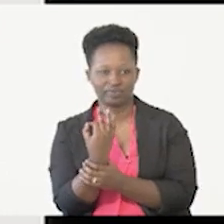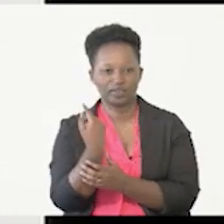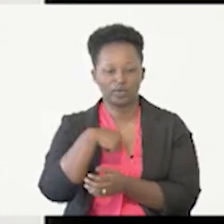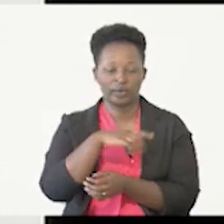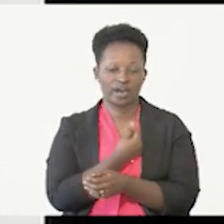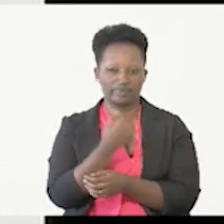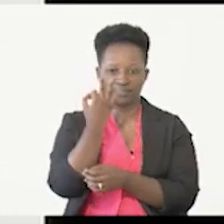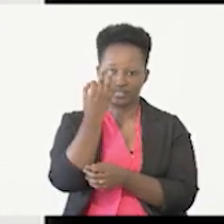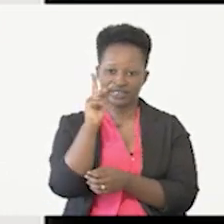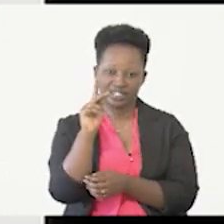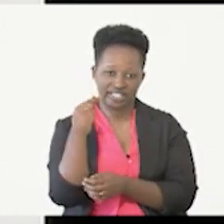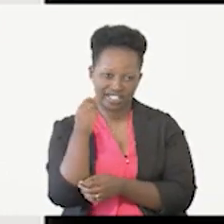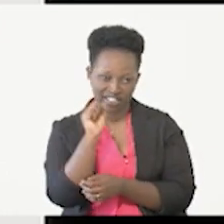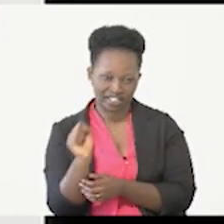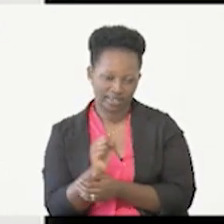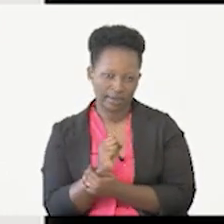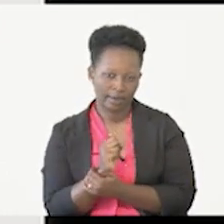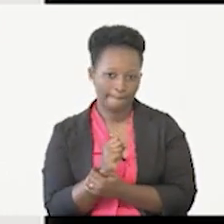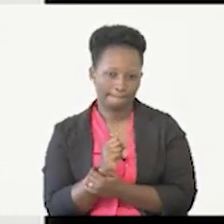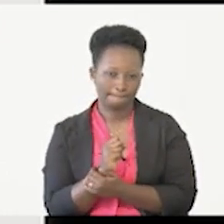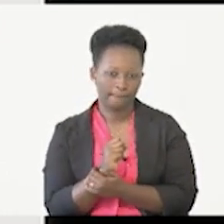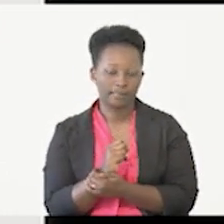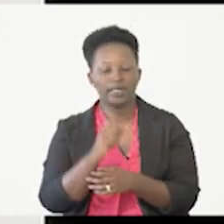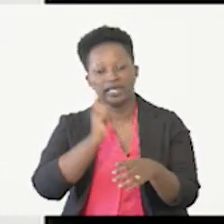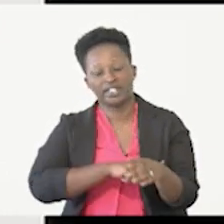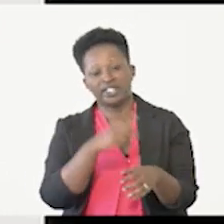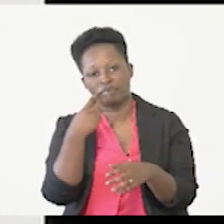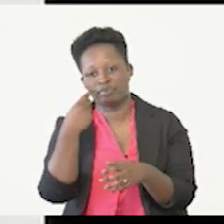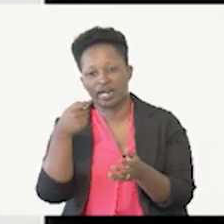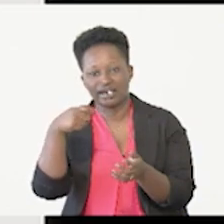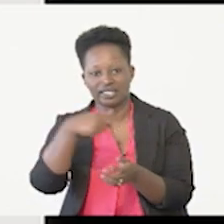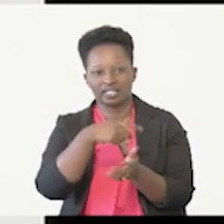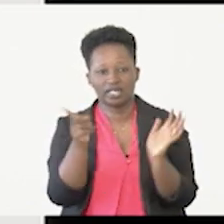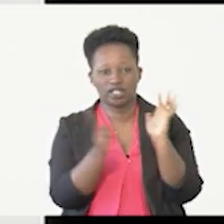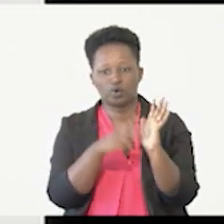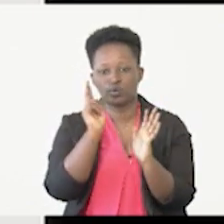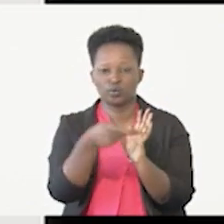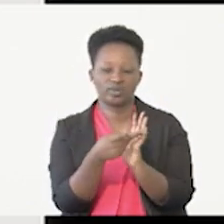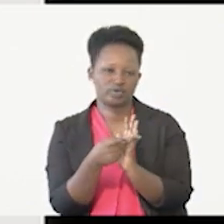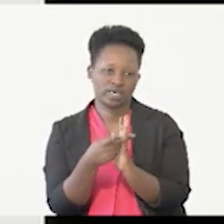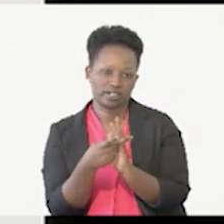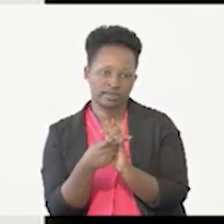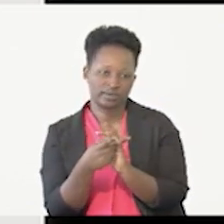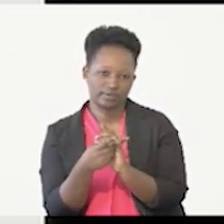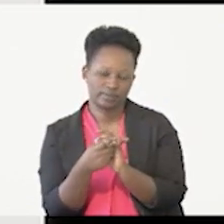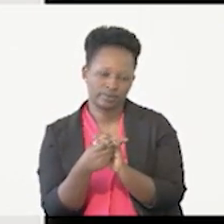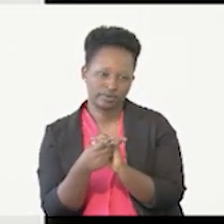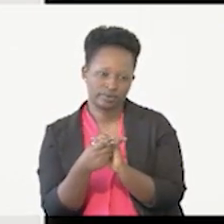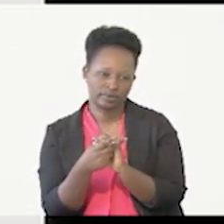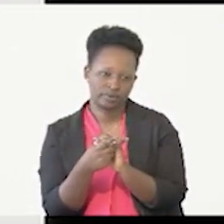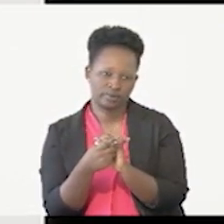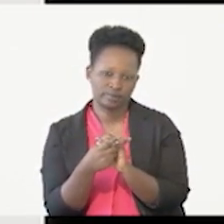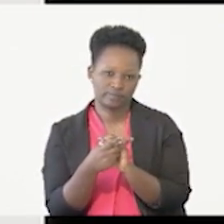3 kilograms. When the price is 2,000, a consumer buys